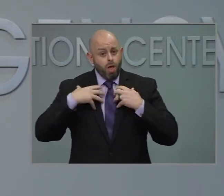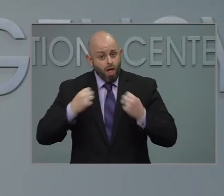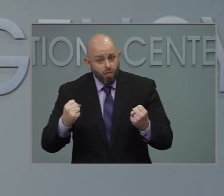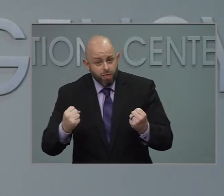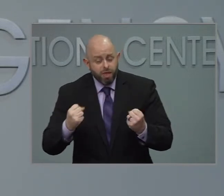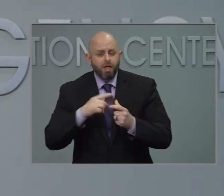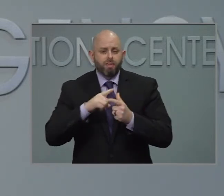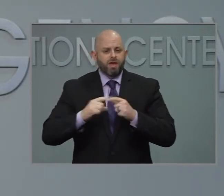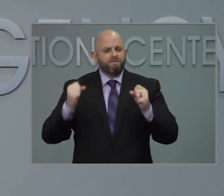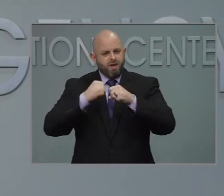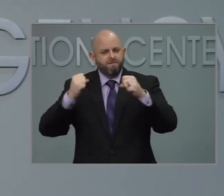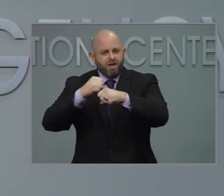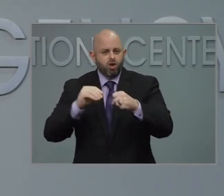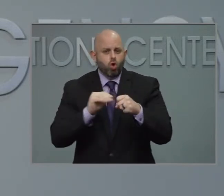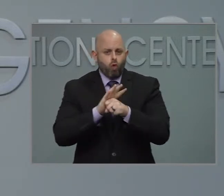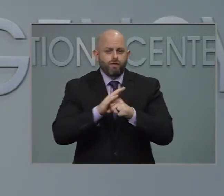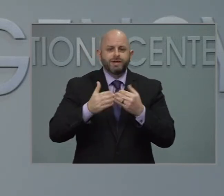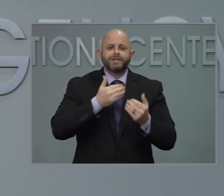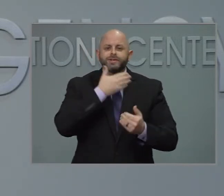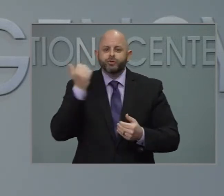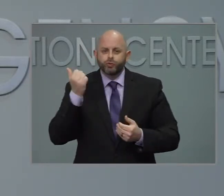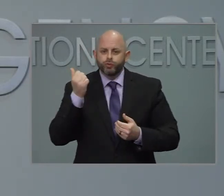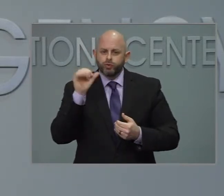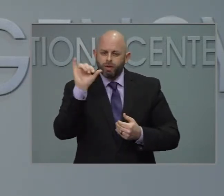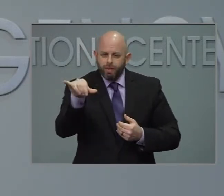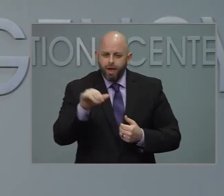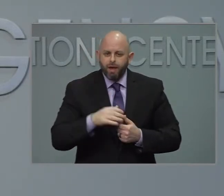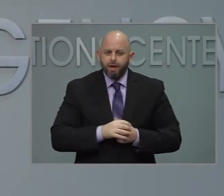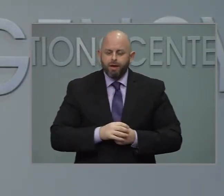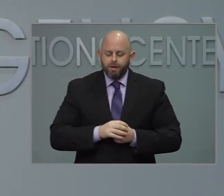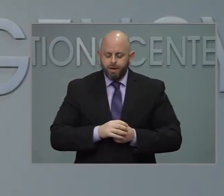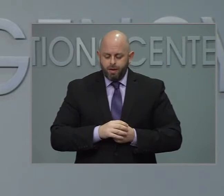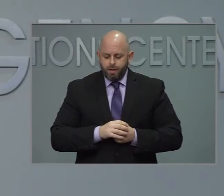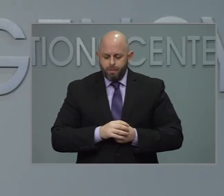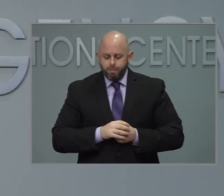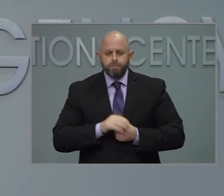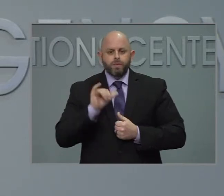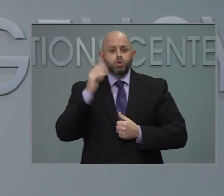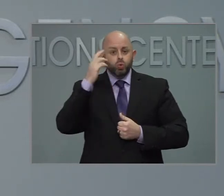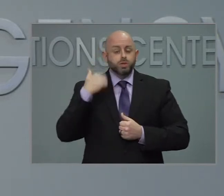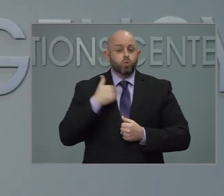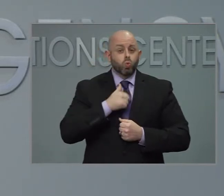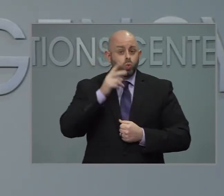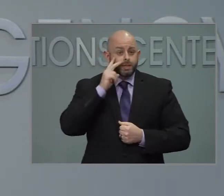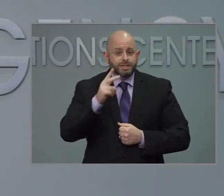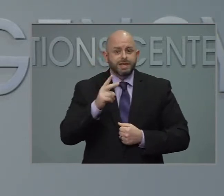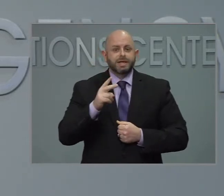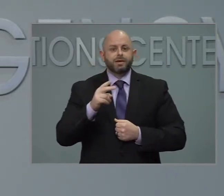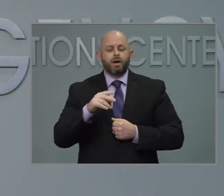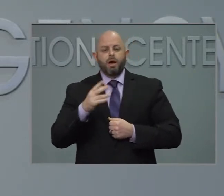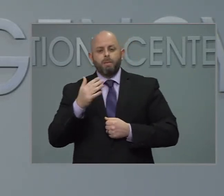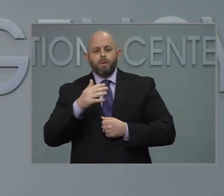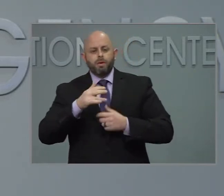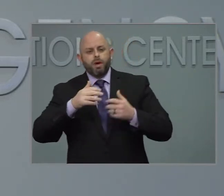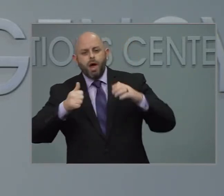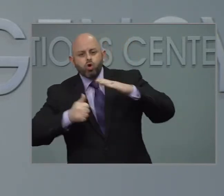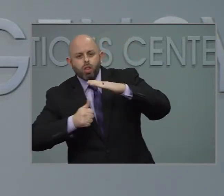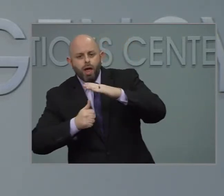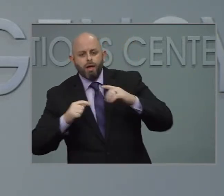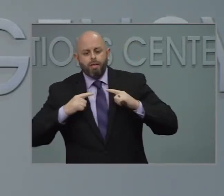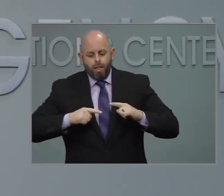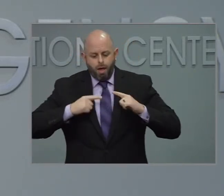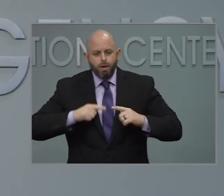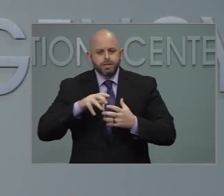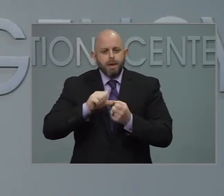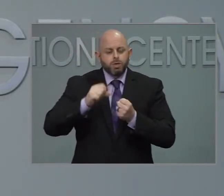at fighting off COVID. It's why we are seeing those with obesity or with underlying lung damage because of smoking.